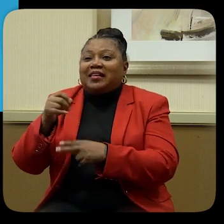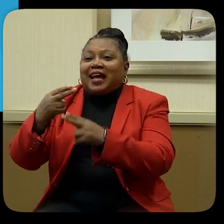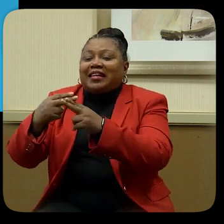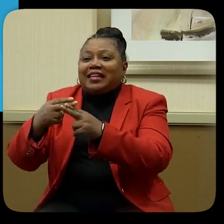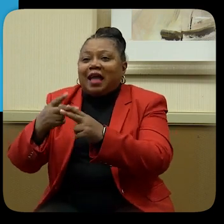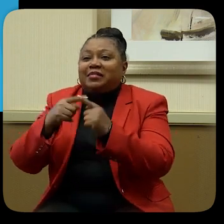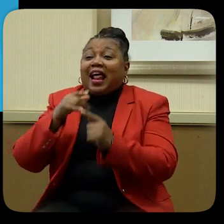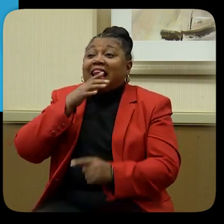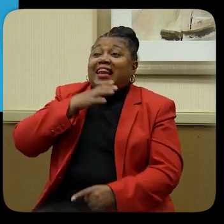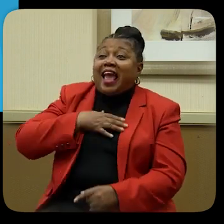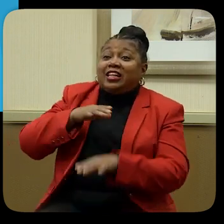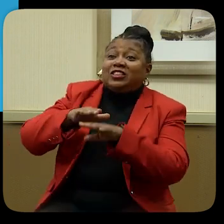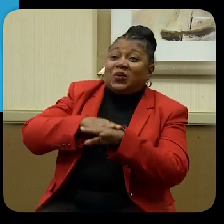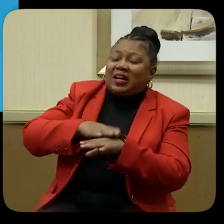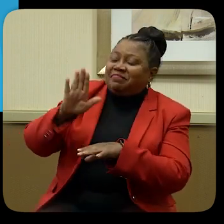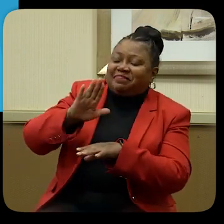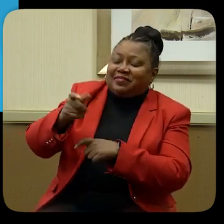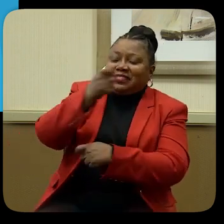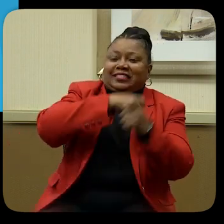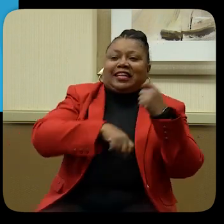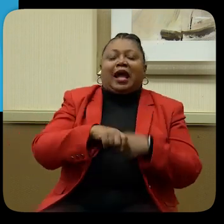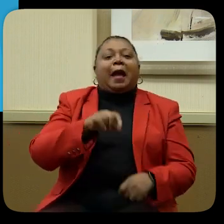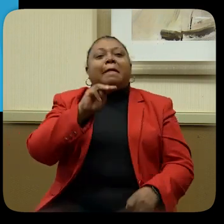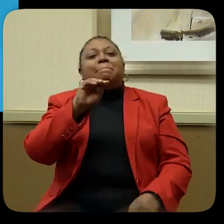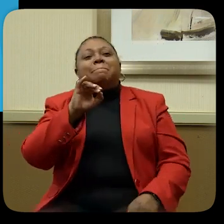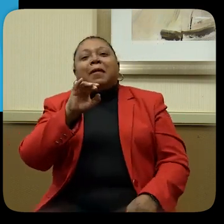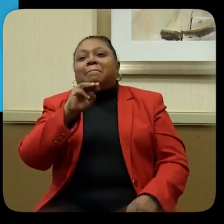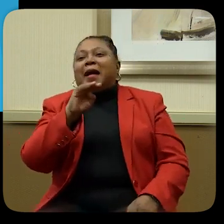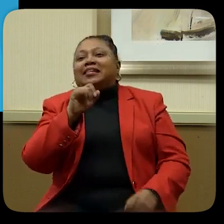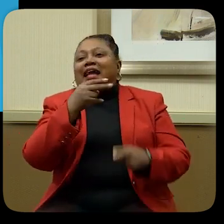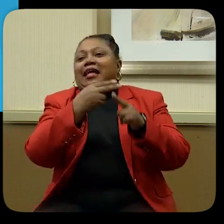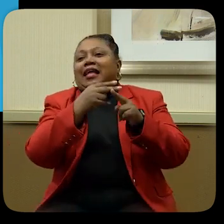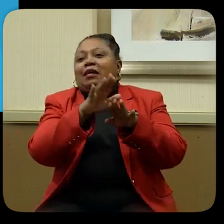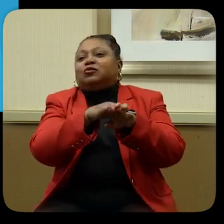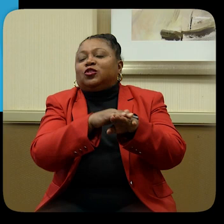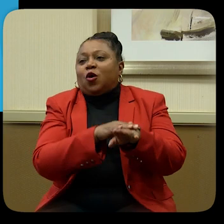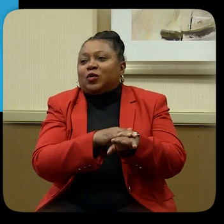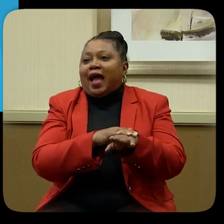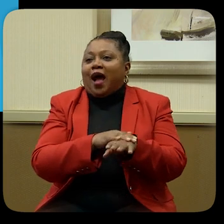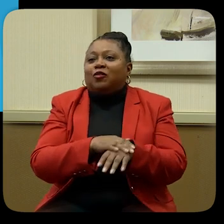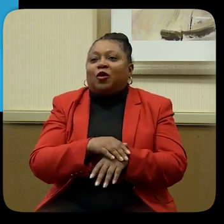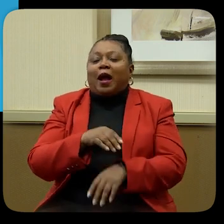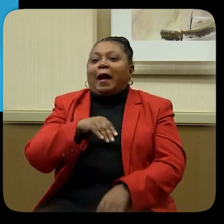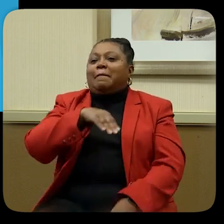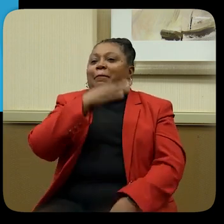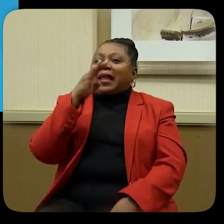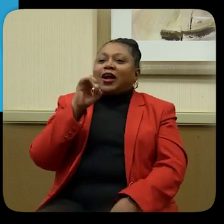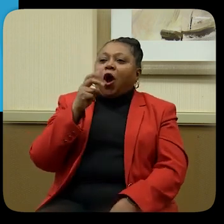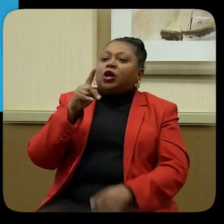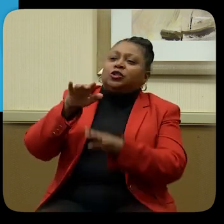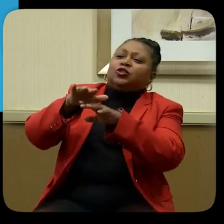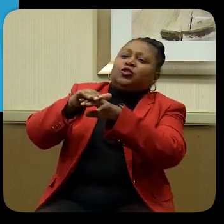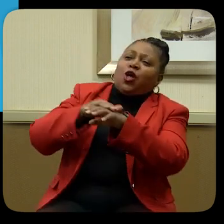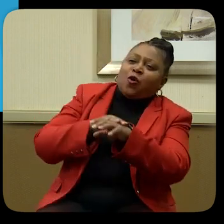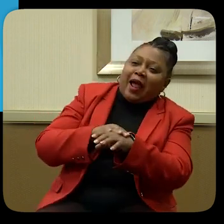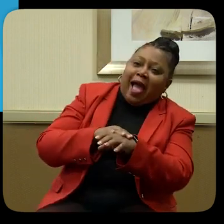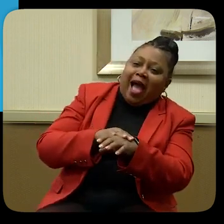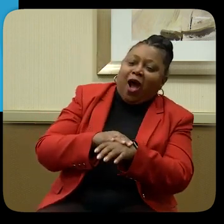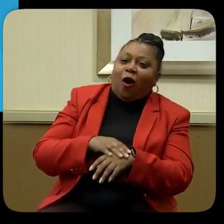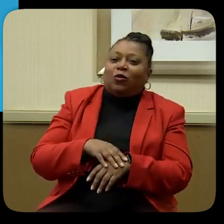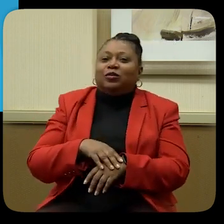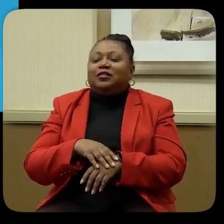doesn't one downstate have like the Orphan Annies is the name of their school? It's like, Orphan Annies, slow down. I don't know, it probably wouldn't roll off the tongue.